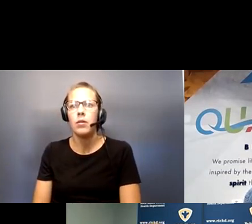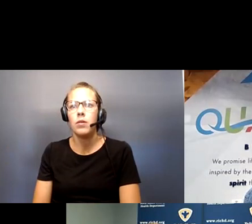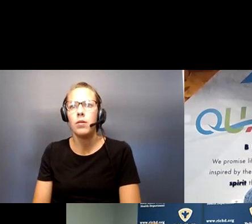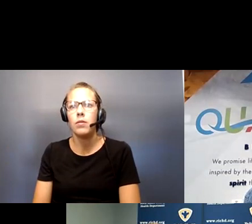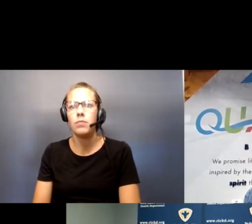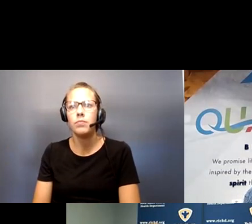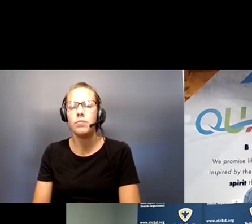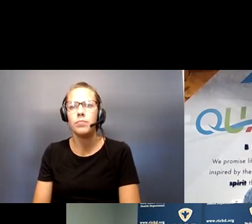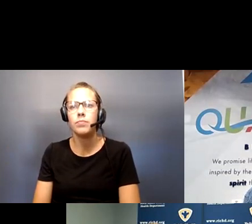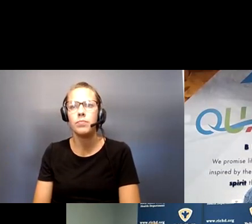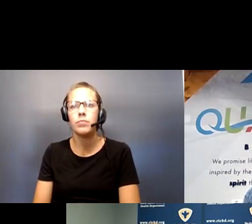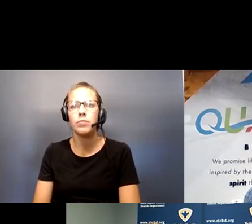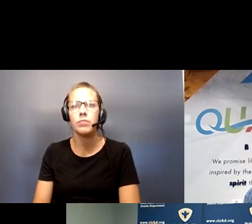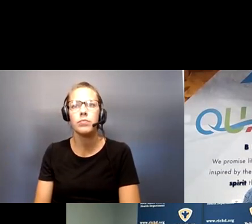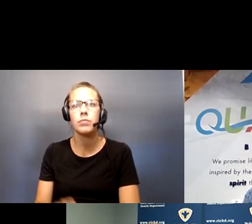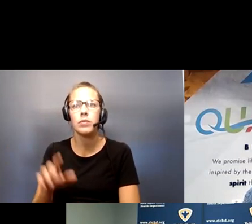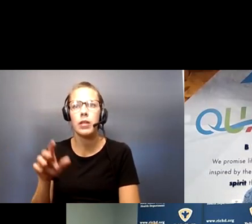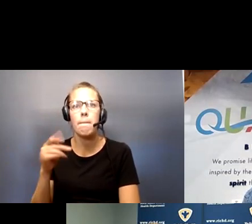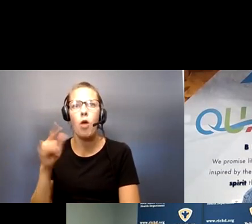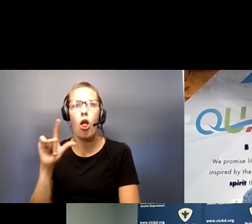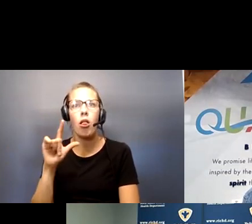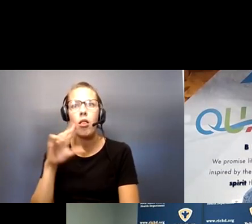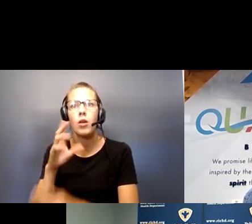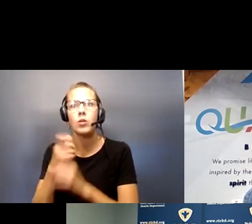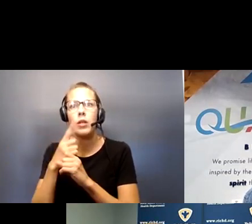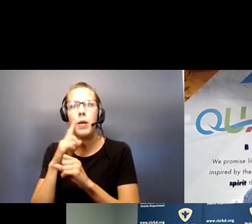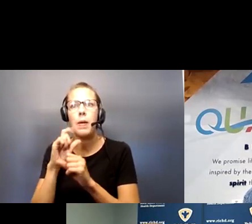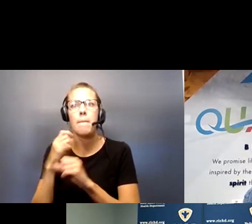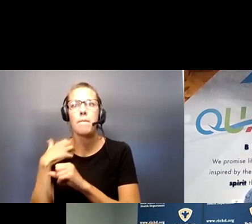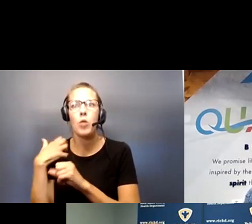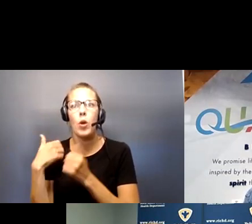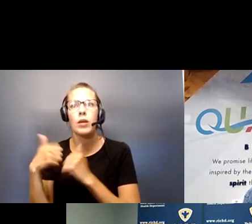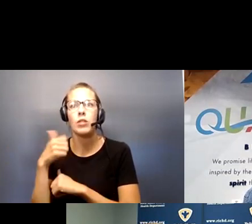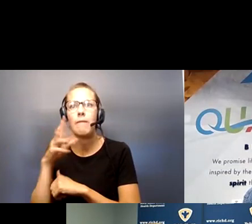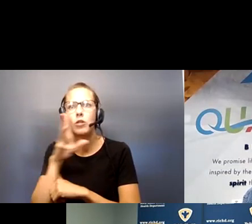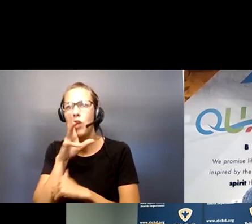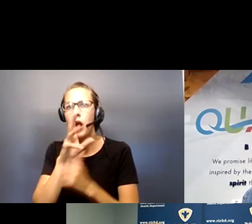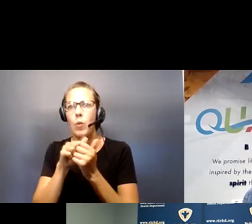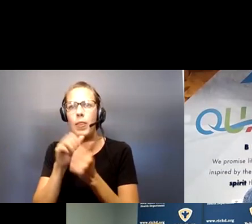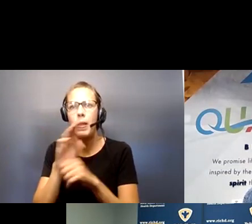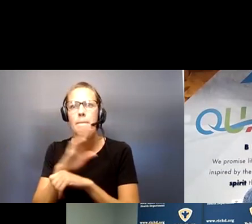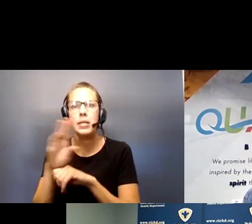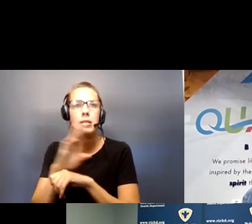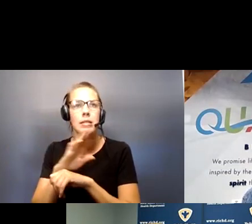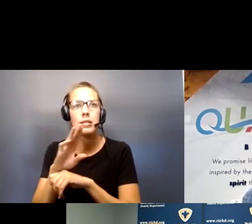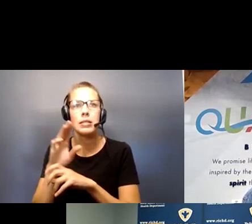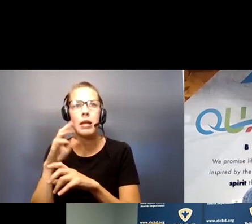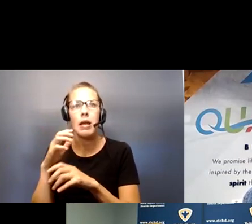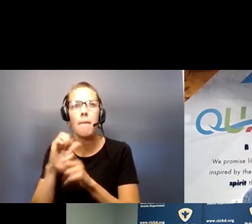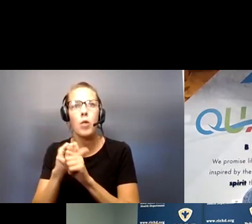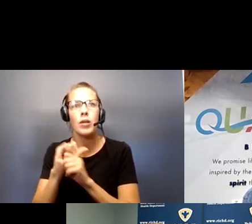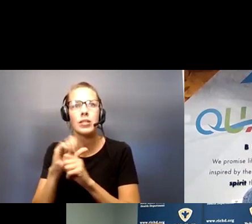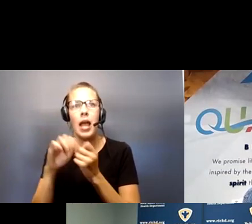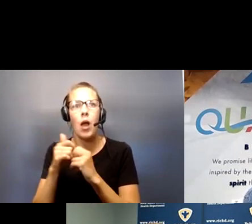Thank you. Paul, we did receive a question for you regarding employers. Have you had talks with businesses and employers about ways they are working with